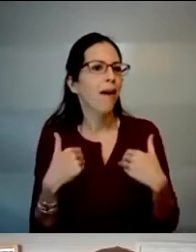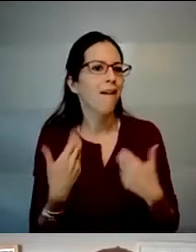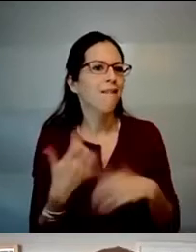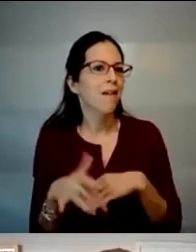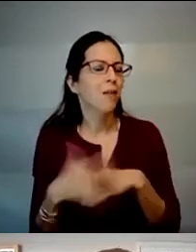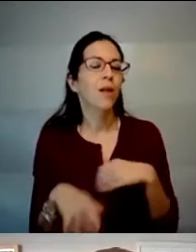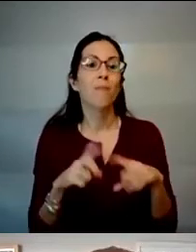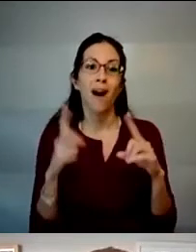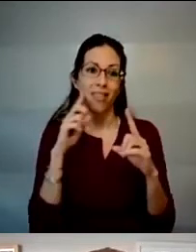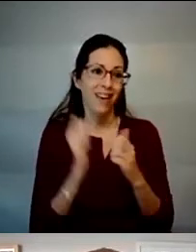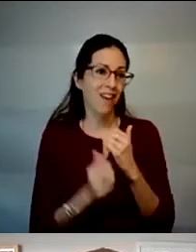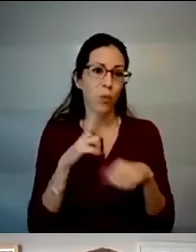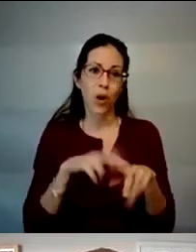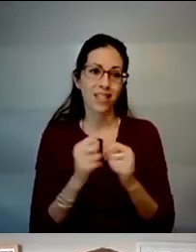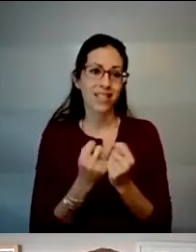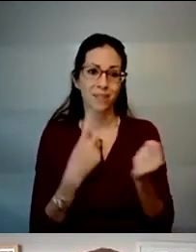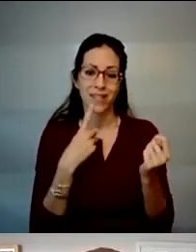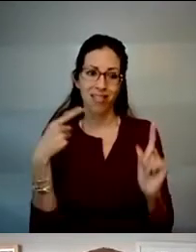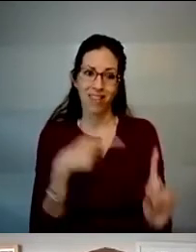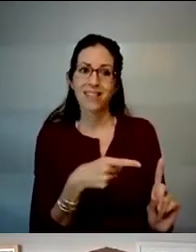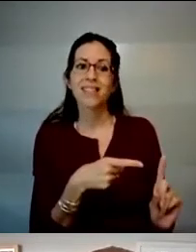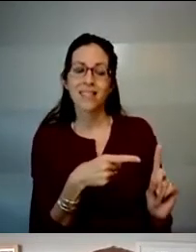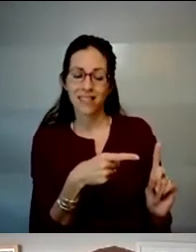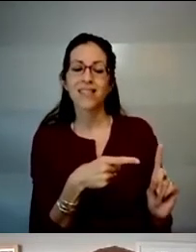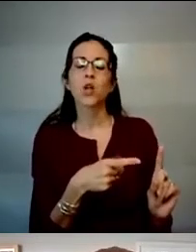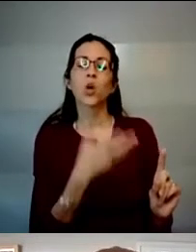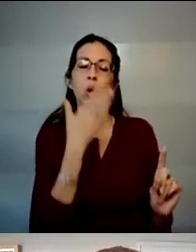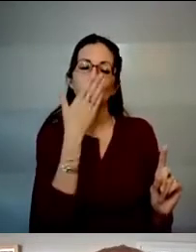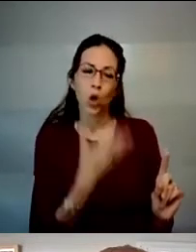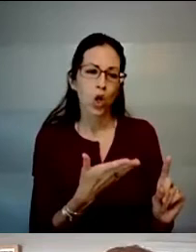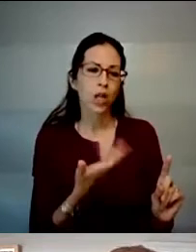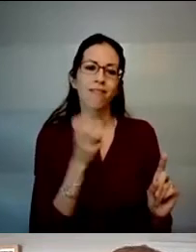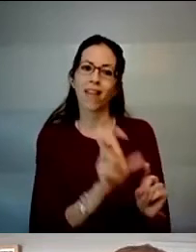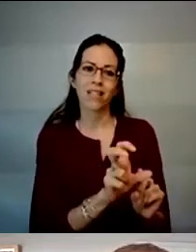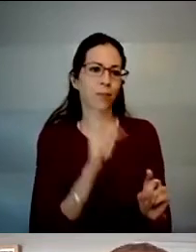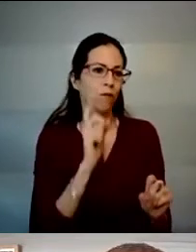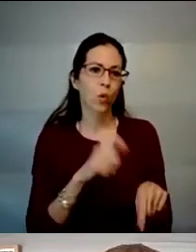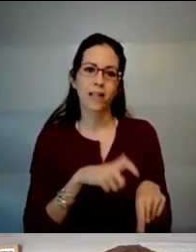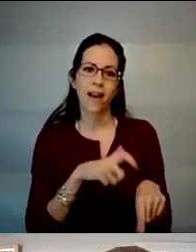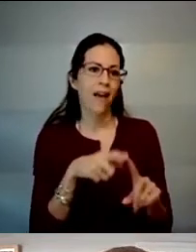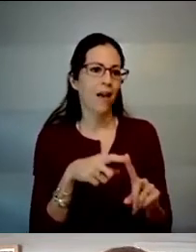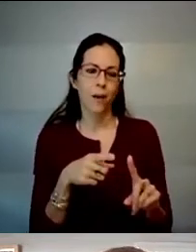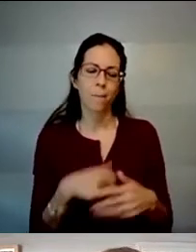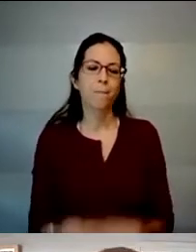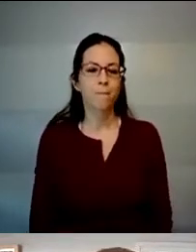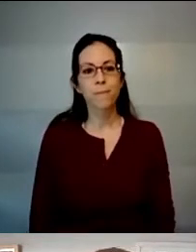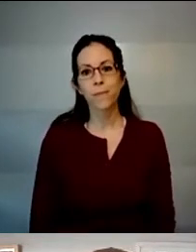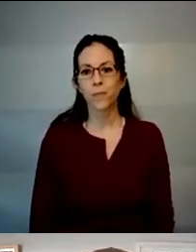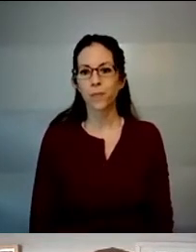on the team here would agree that it was, you know, time well spent during the early part of the pandemic.